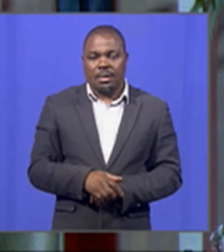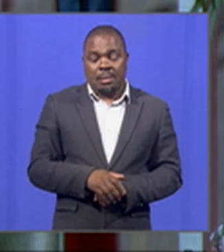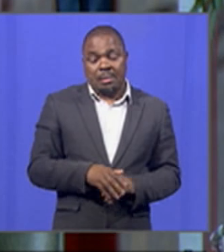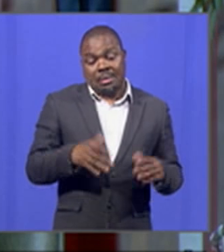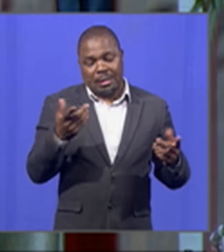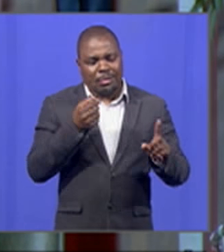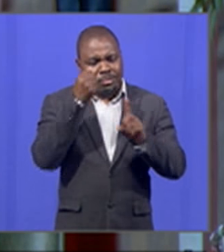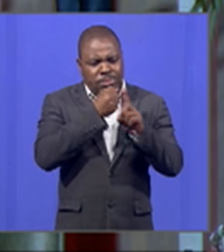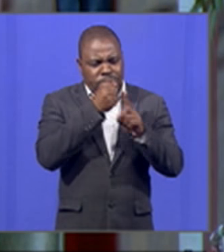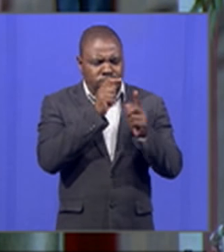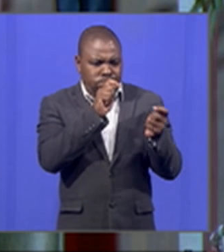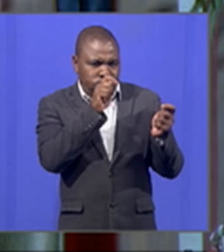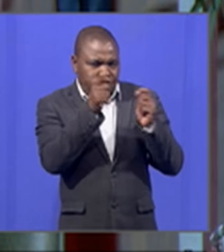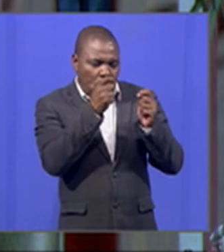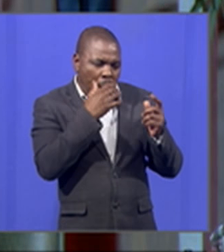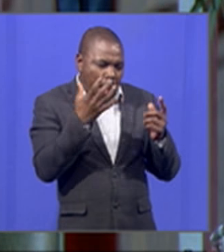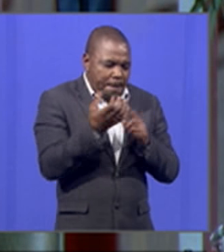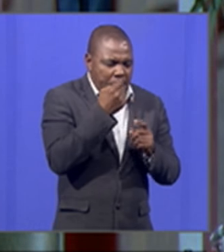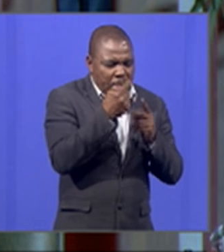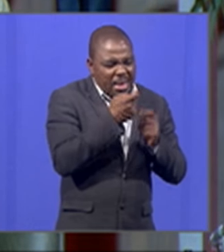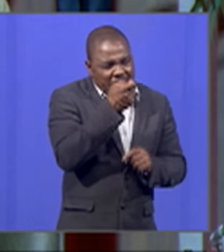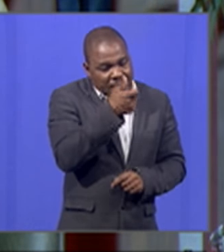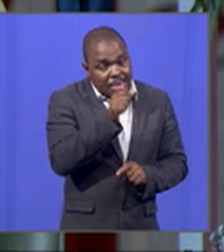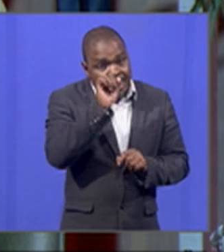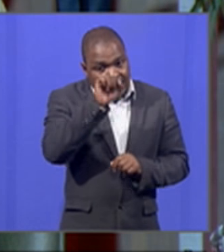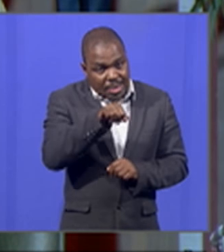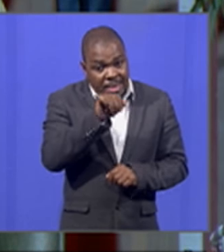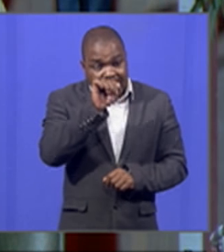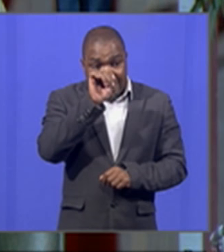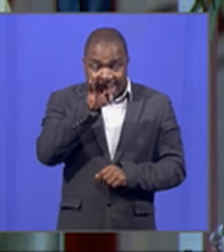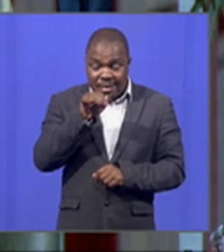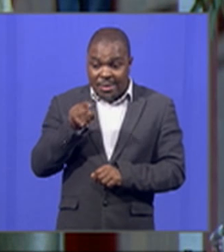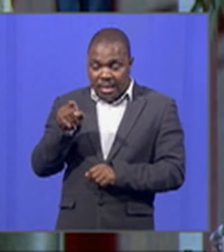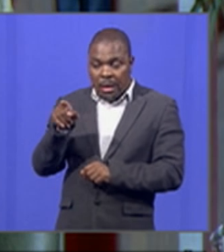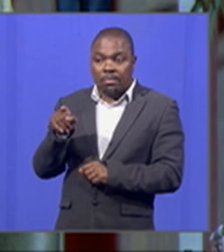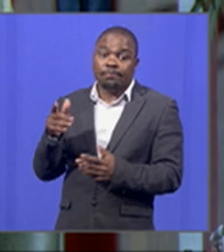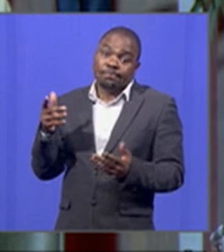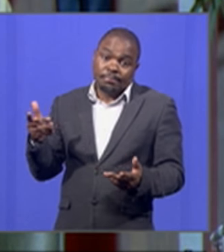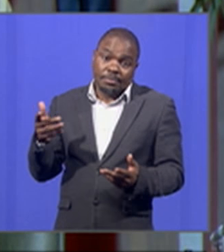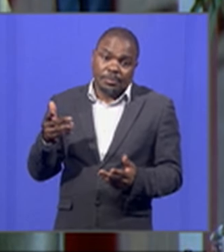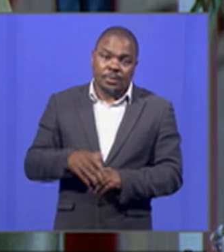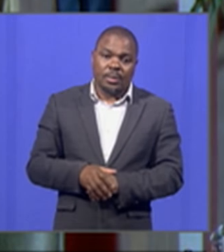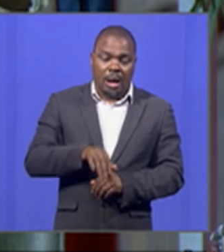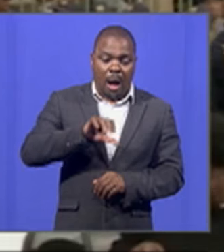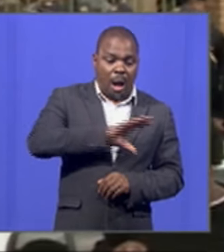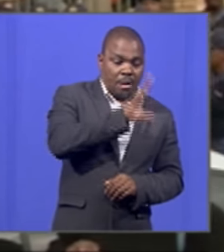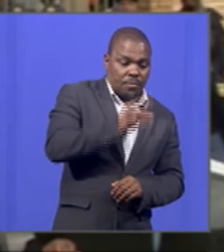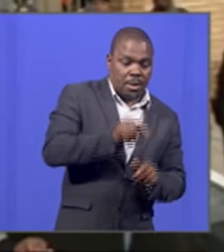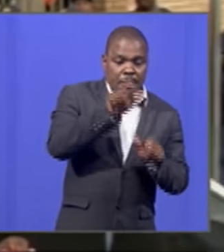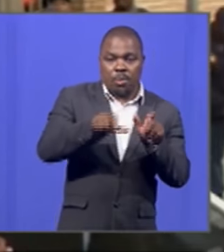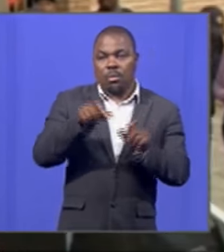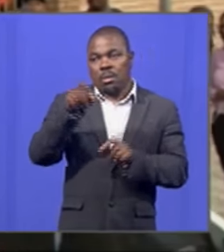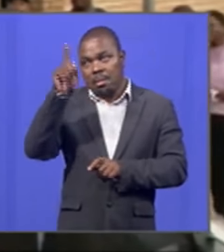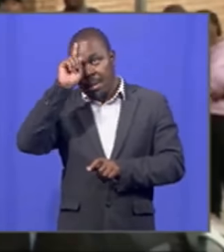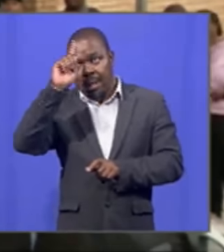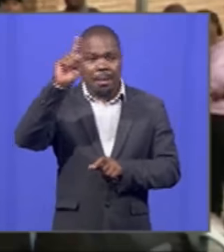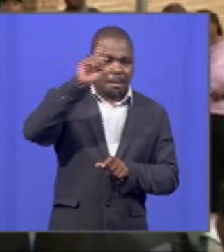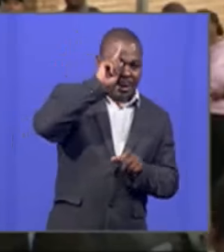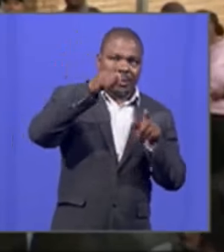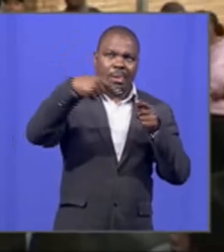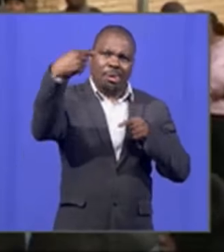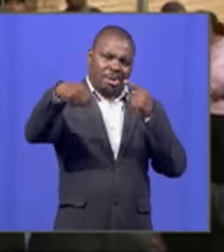the revolution, because if that agenda succeeds to set Africans against Africans, ba mmušo ba re go